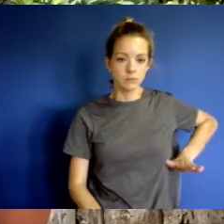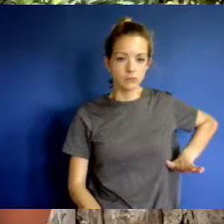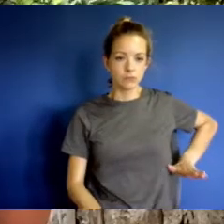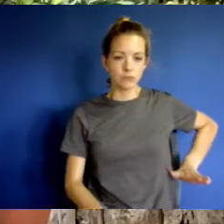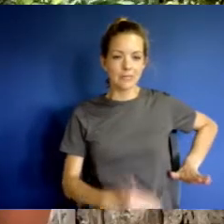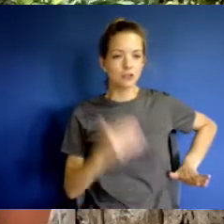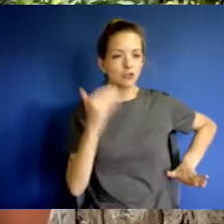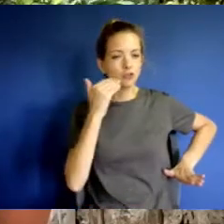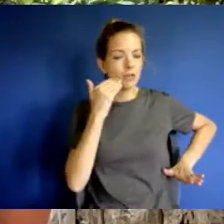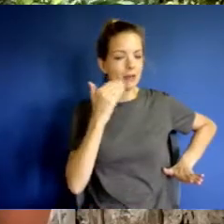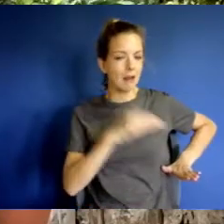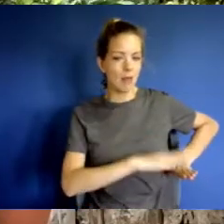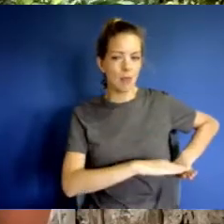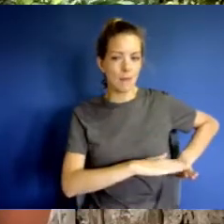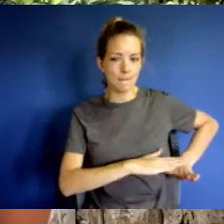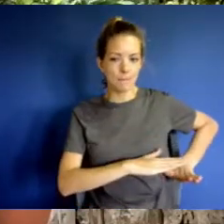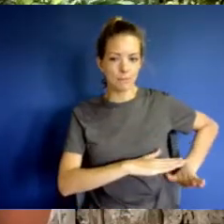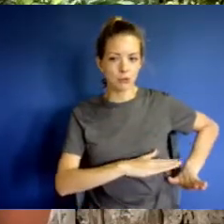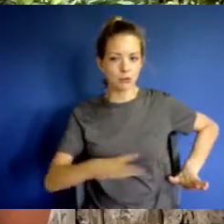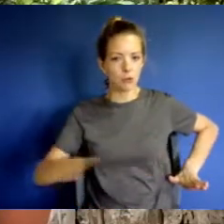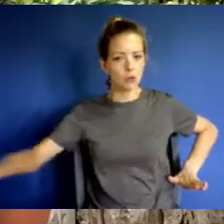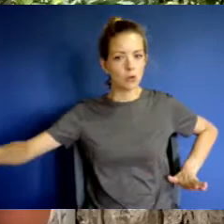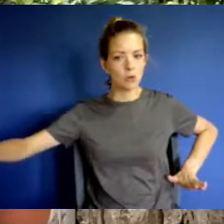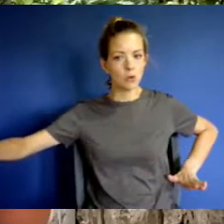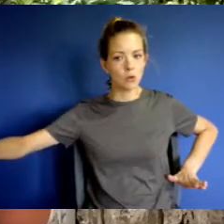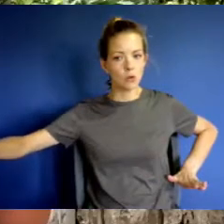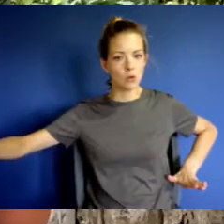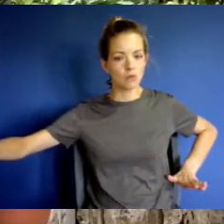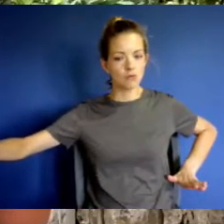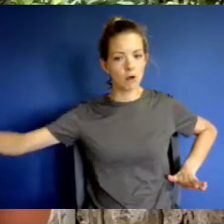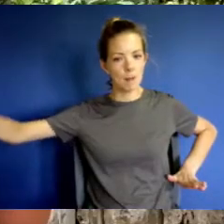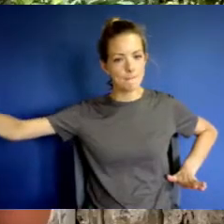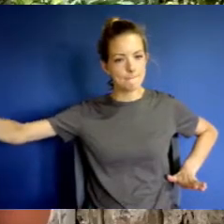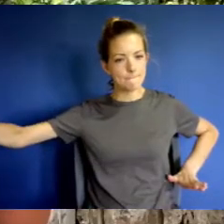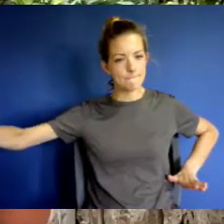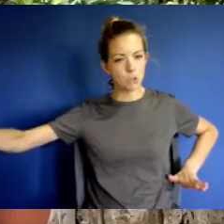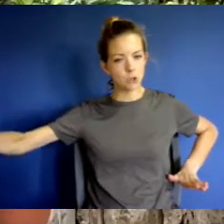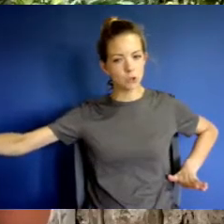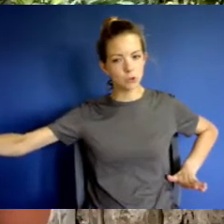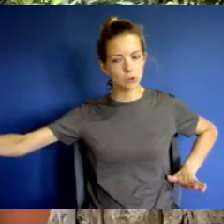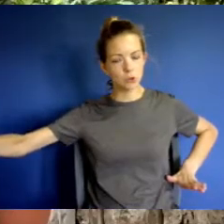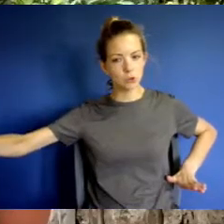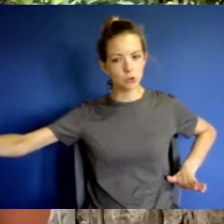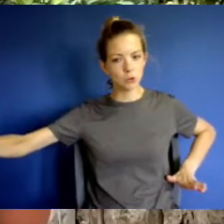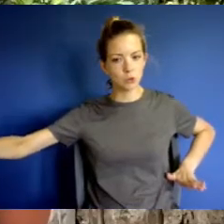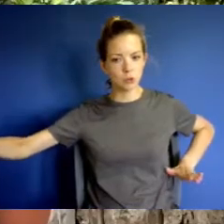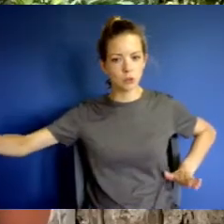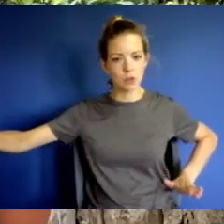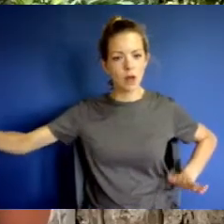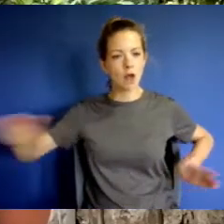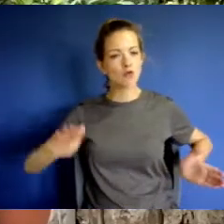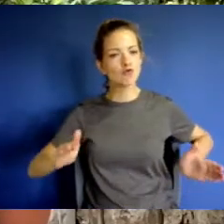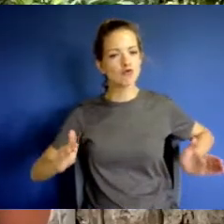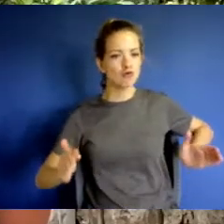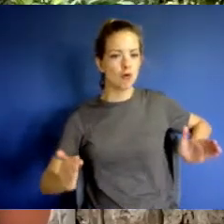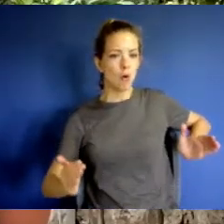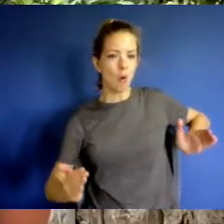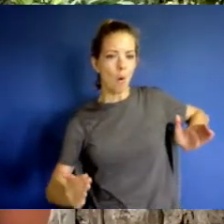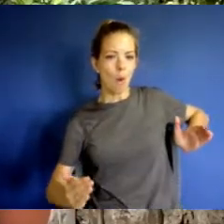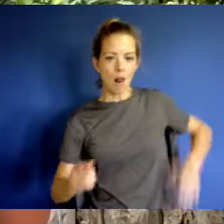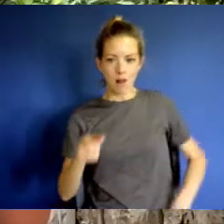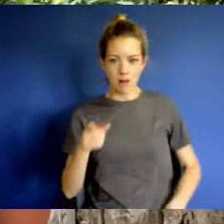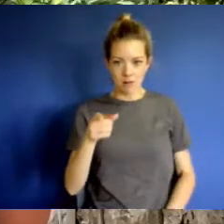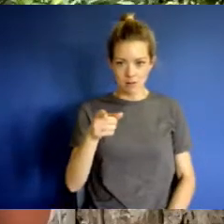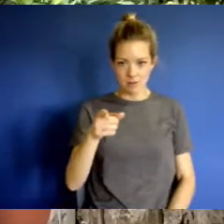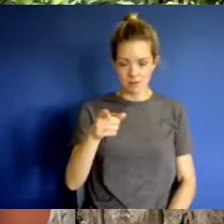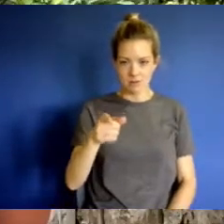And you're just going to press gently on your left hand while you push your right shoulder into the mat a little bit. And it kind of makes you